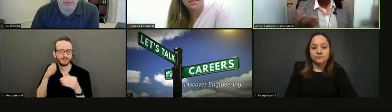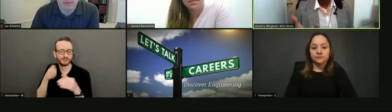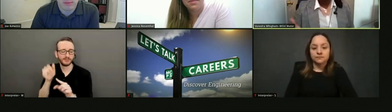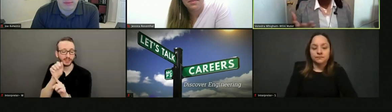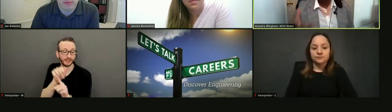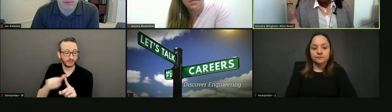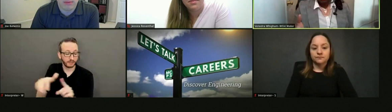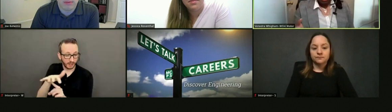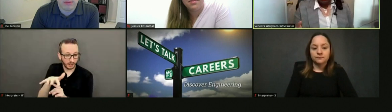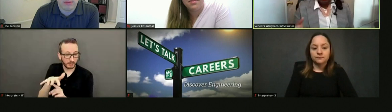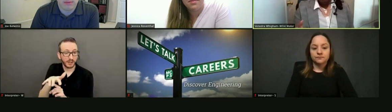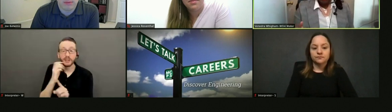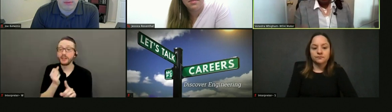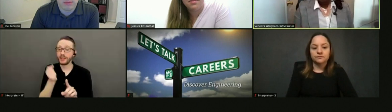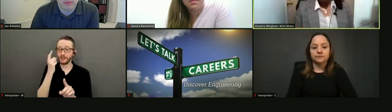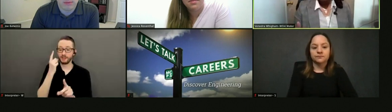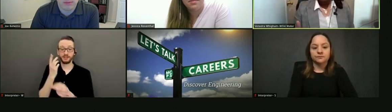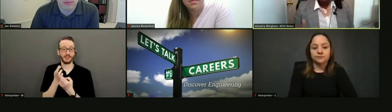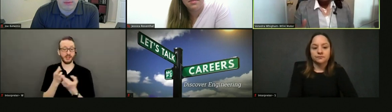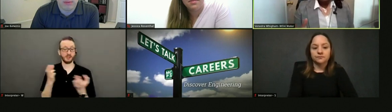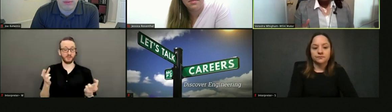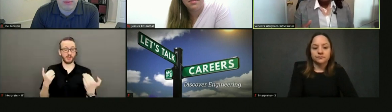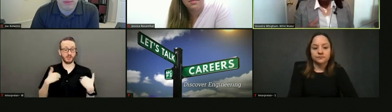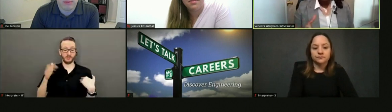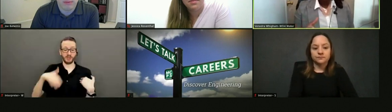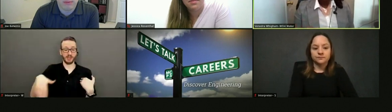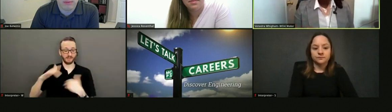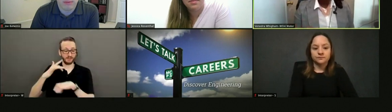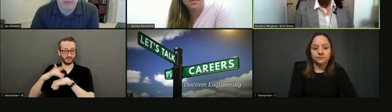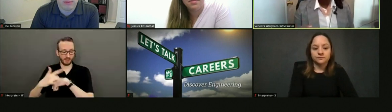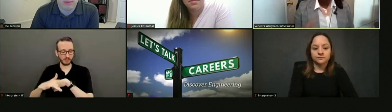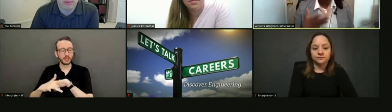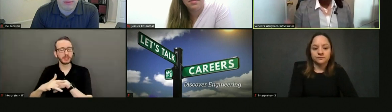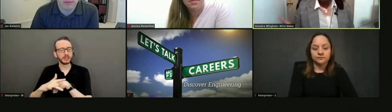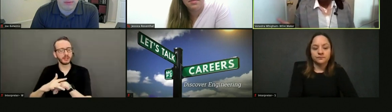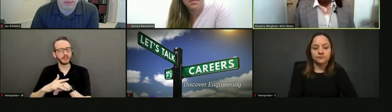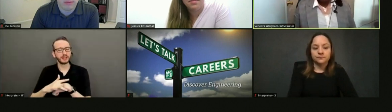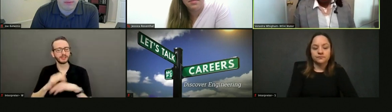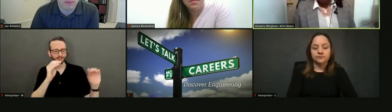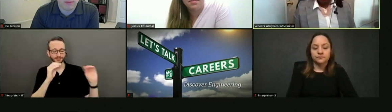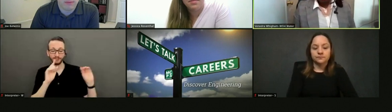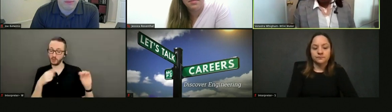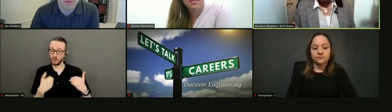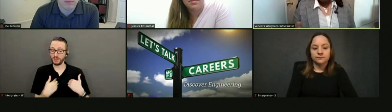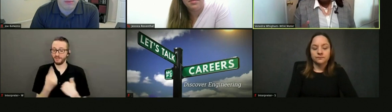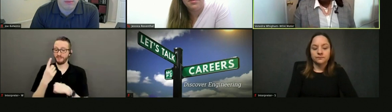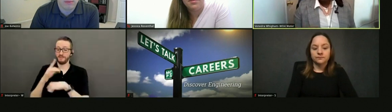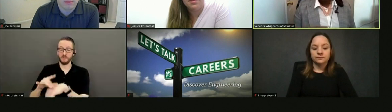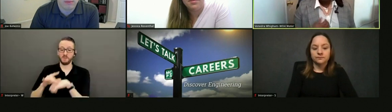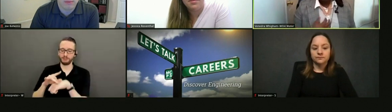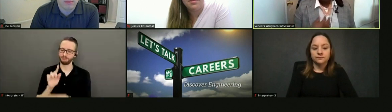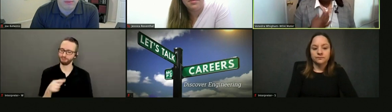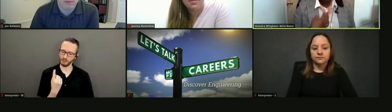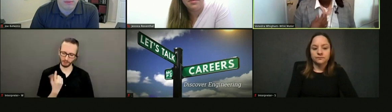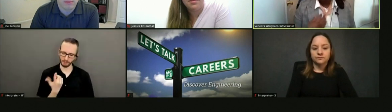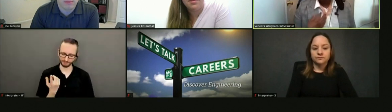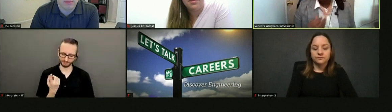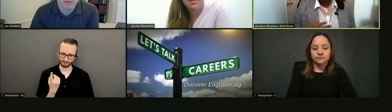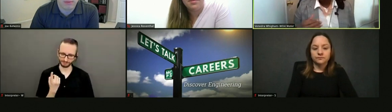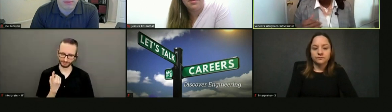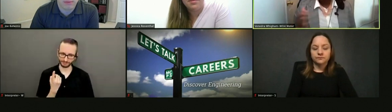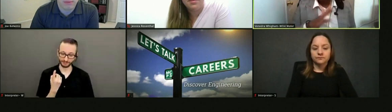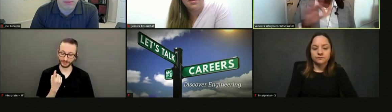and understanding the resources that we have, because it kind of teaches you to understand that we only have one Earth, and